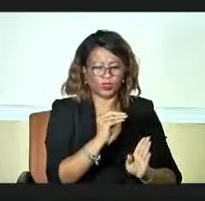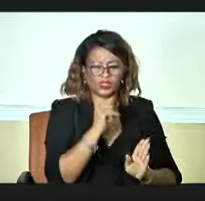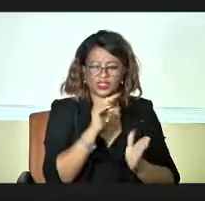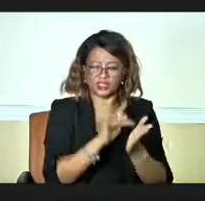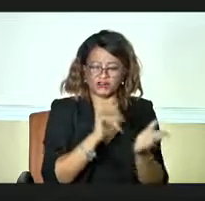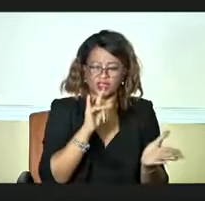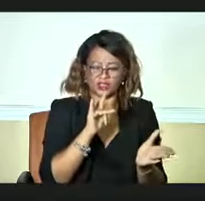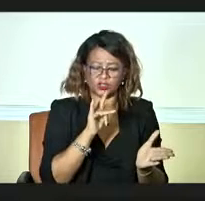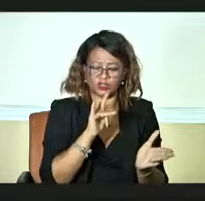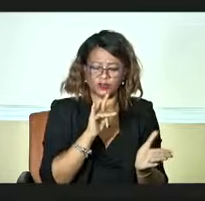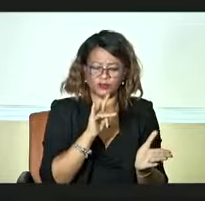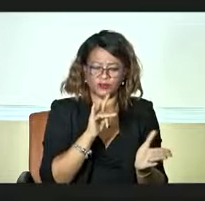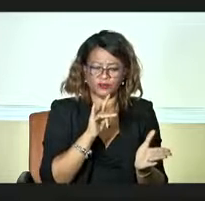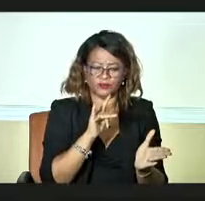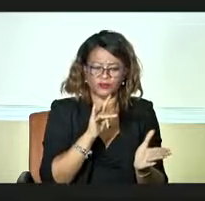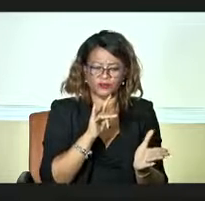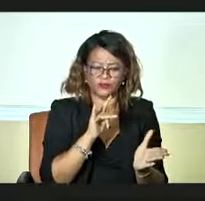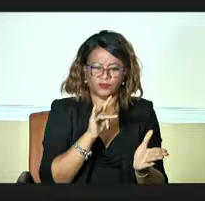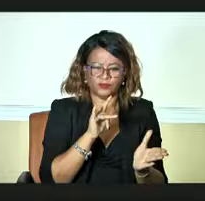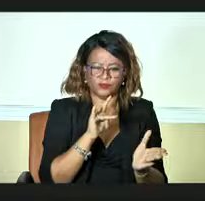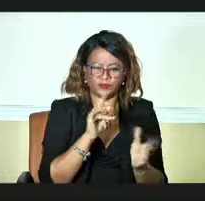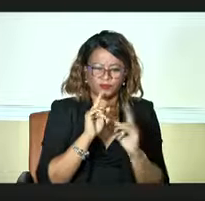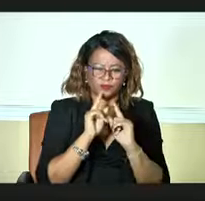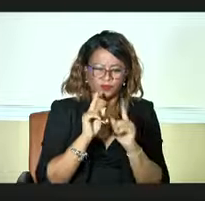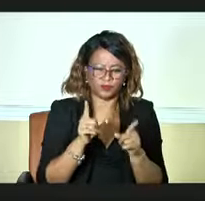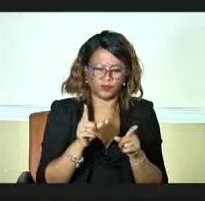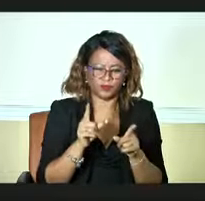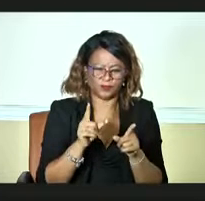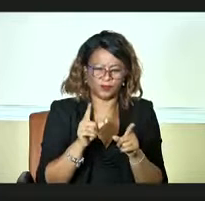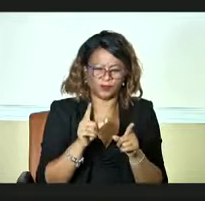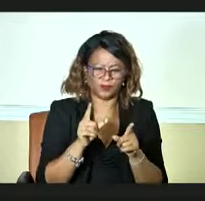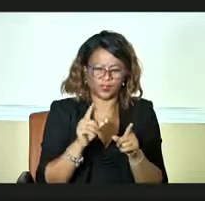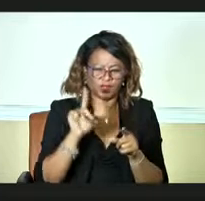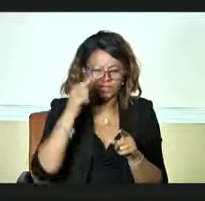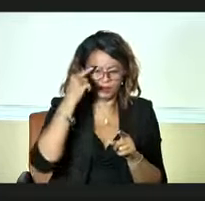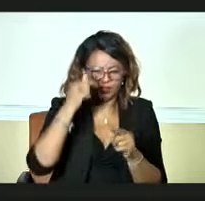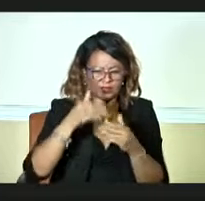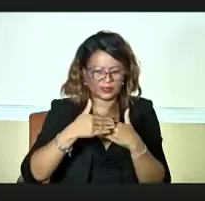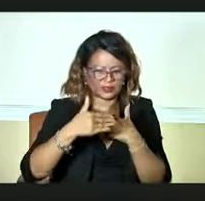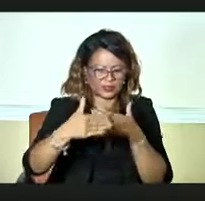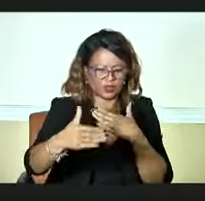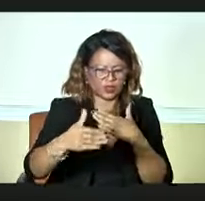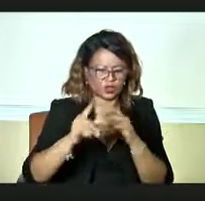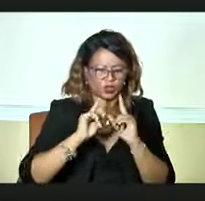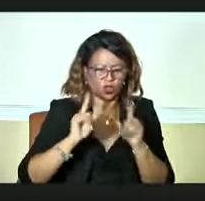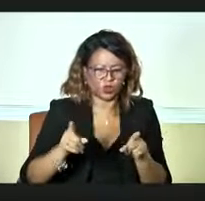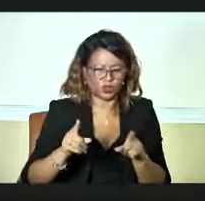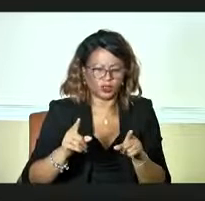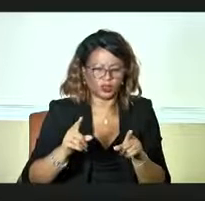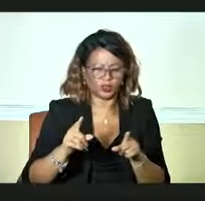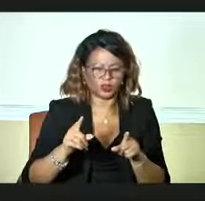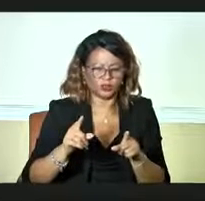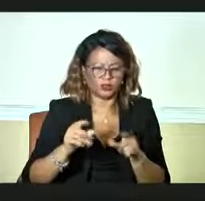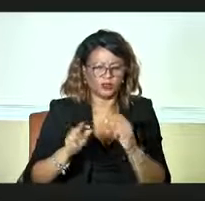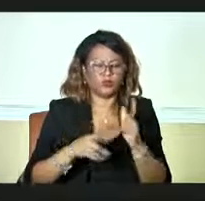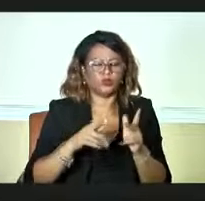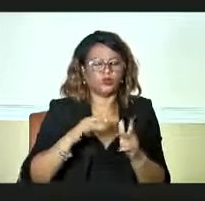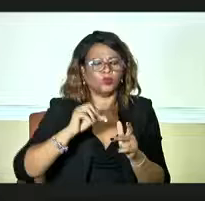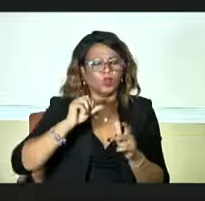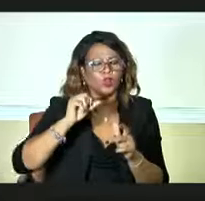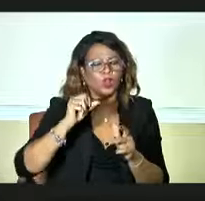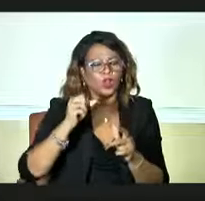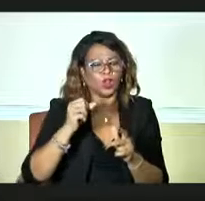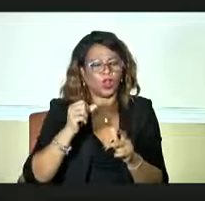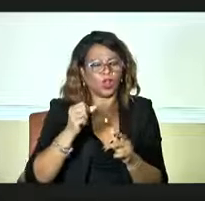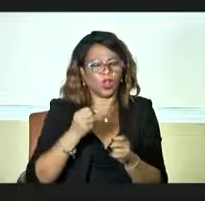of the exigency order. Is the government considering extending the order to assist those persons who have lost their jobs